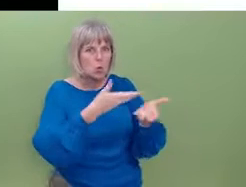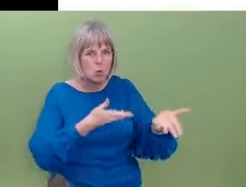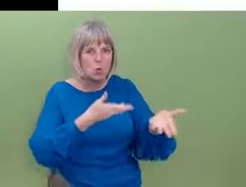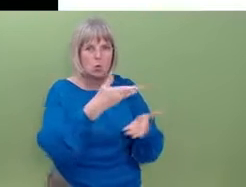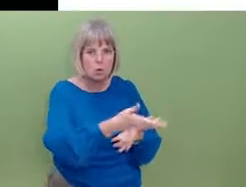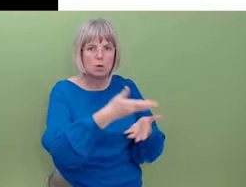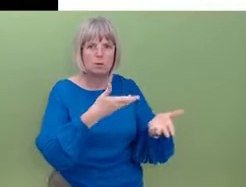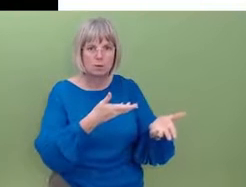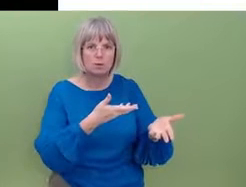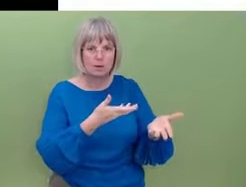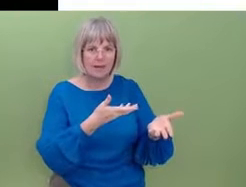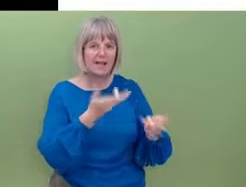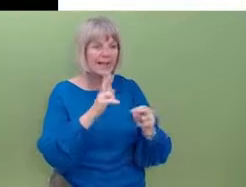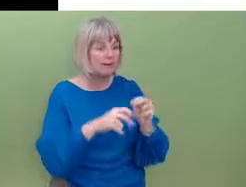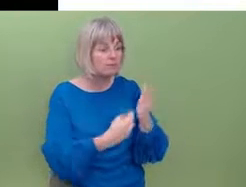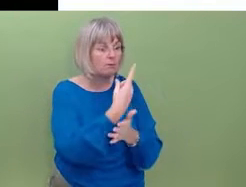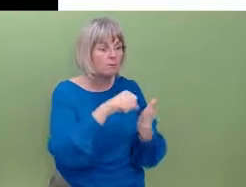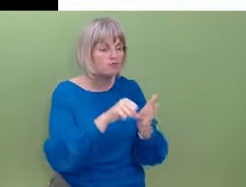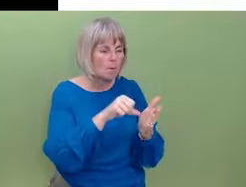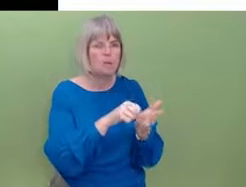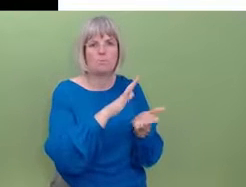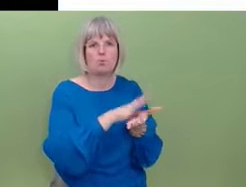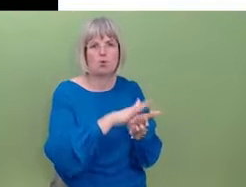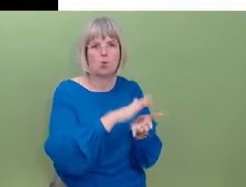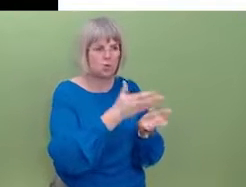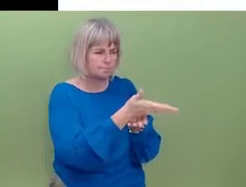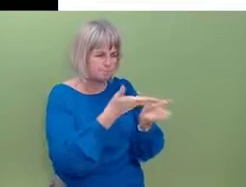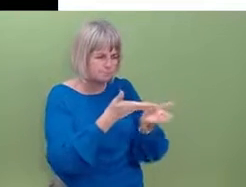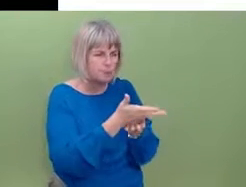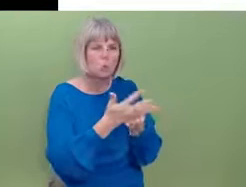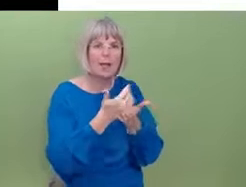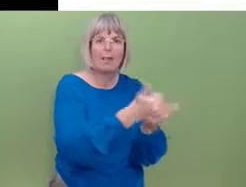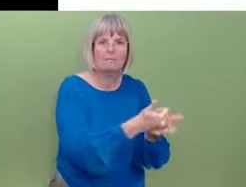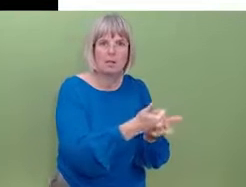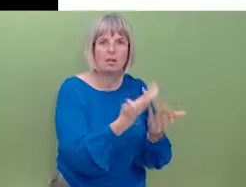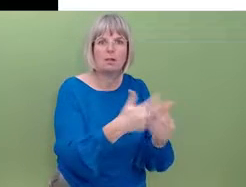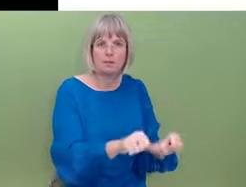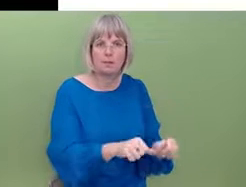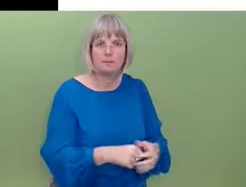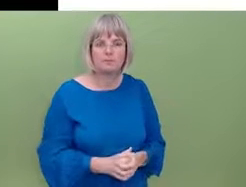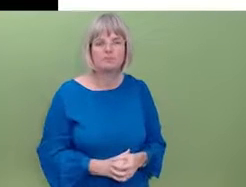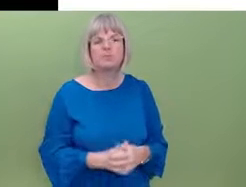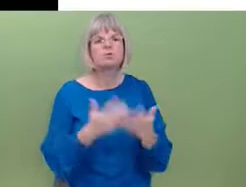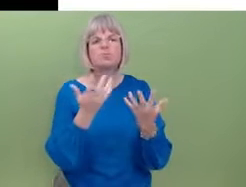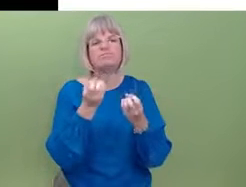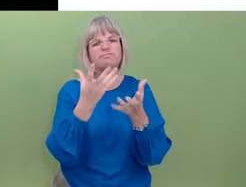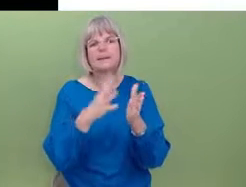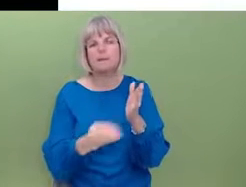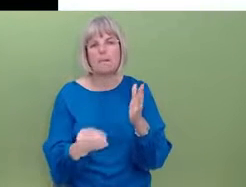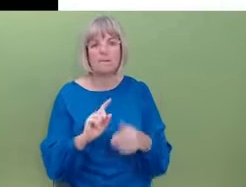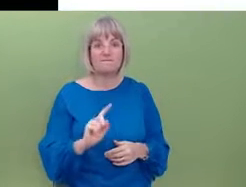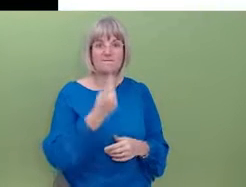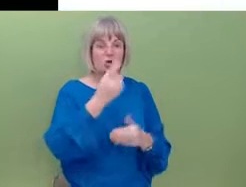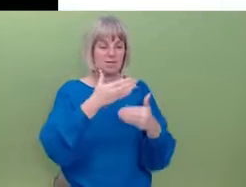problem solve this in a helpful way. For example, during the first session, a young person may keep their camera